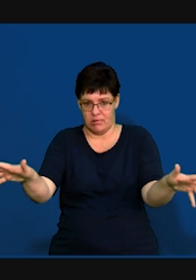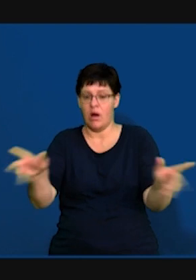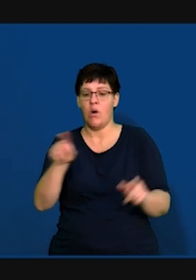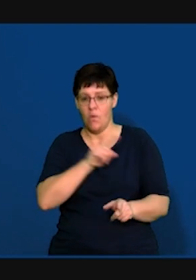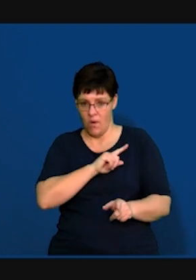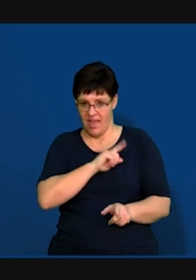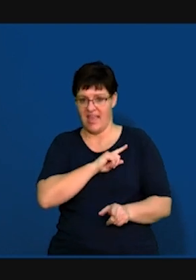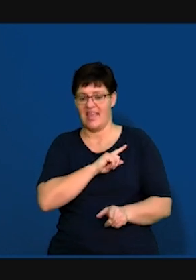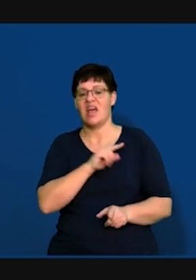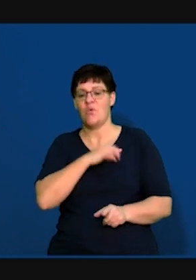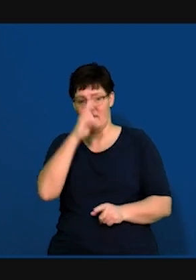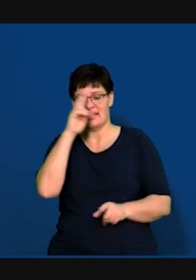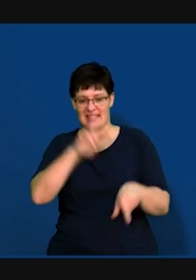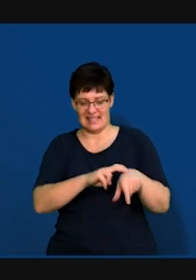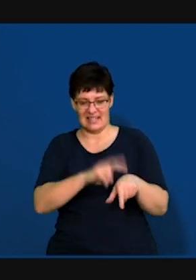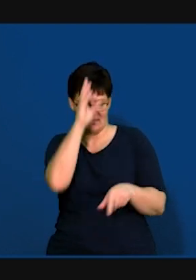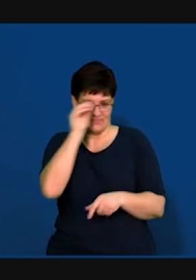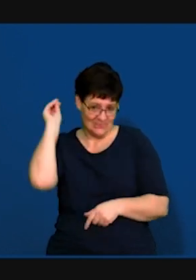that we also need to